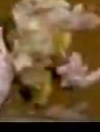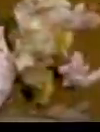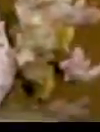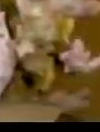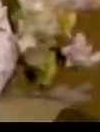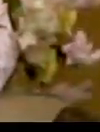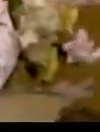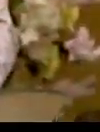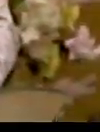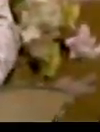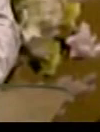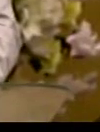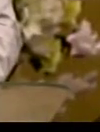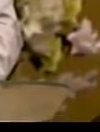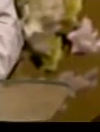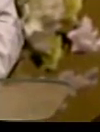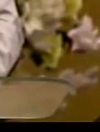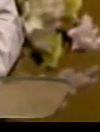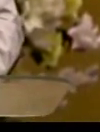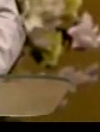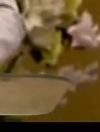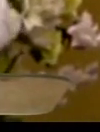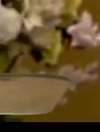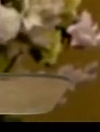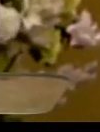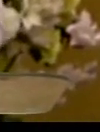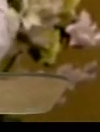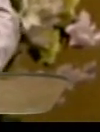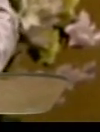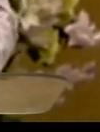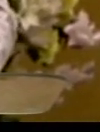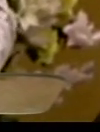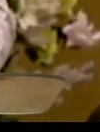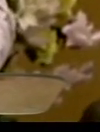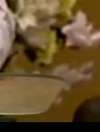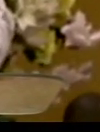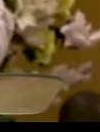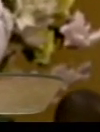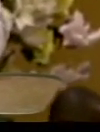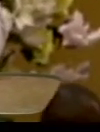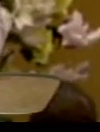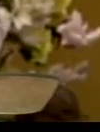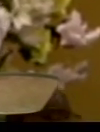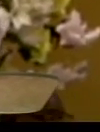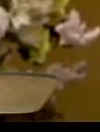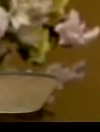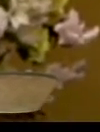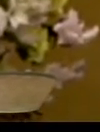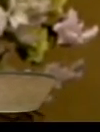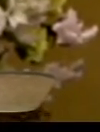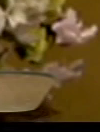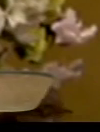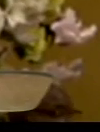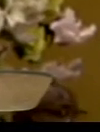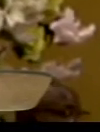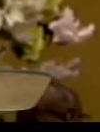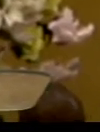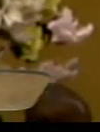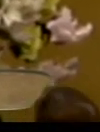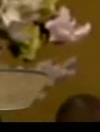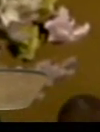this morning. We pray at this time of search the scripture. Bless us as we look at your words together this morning.